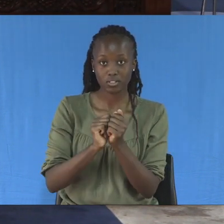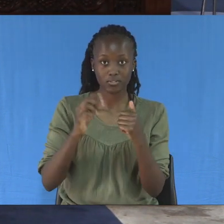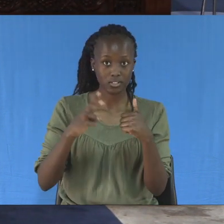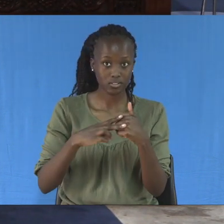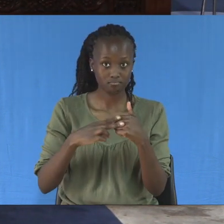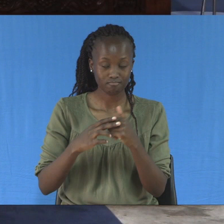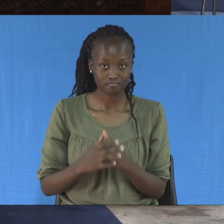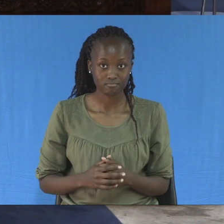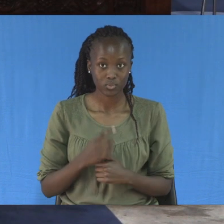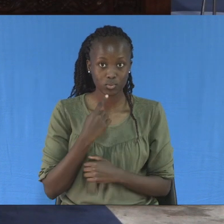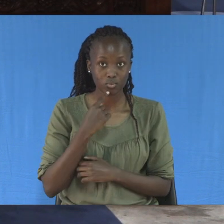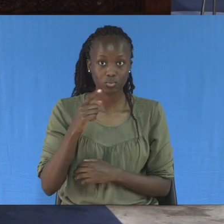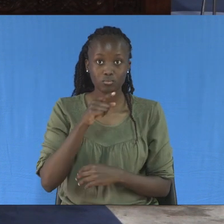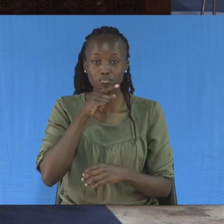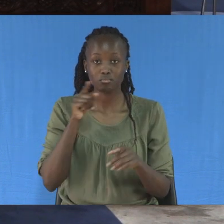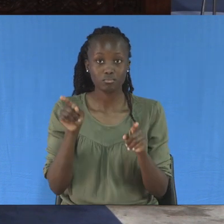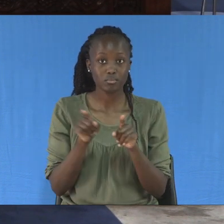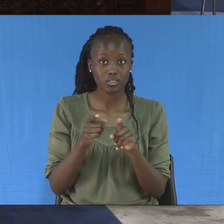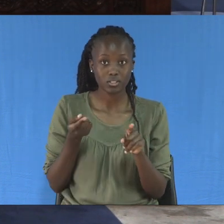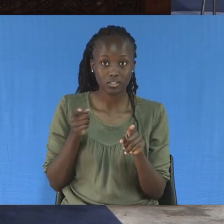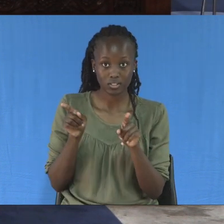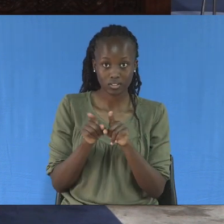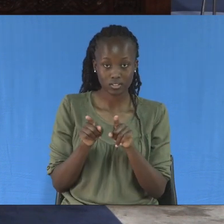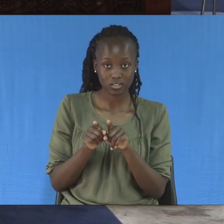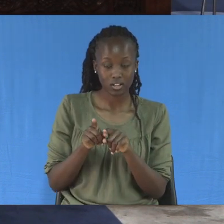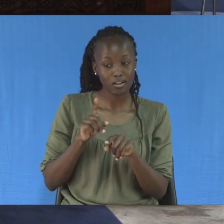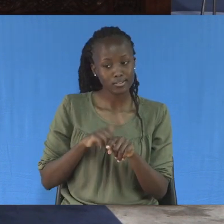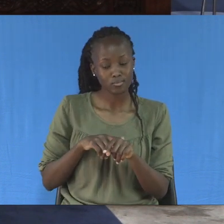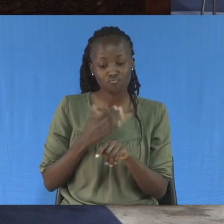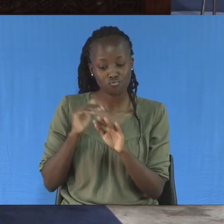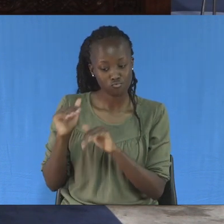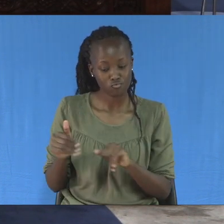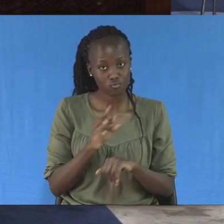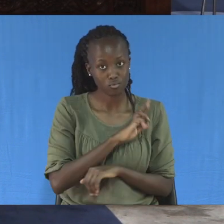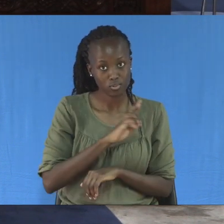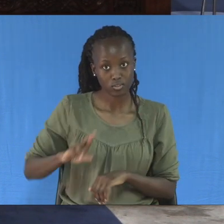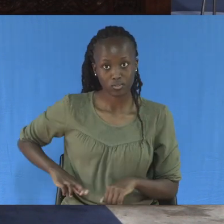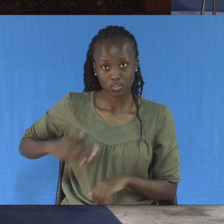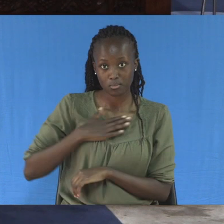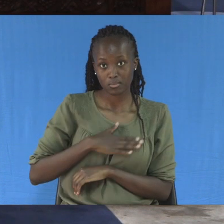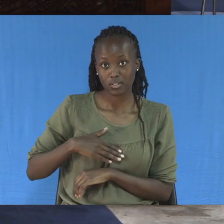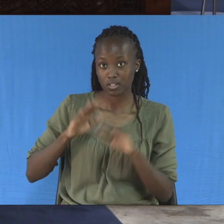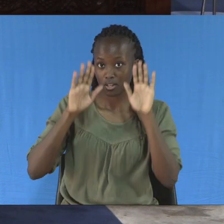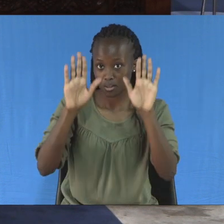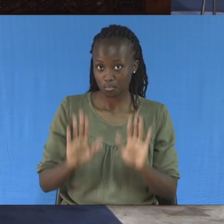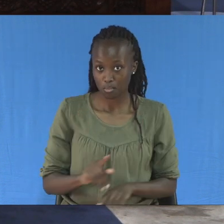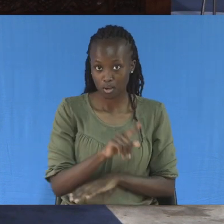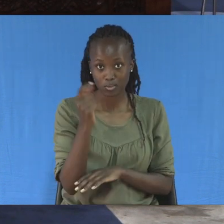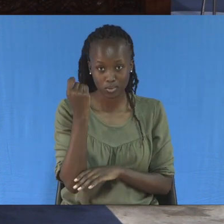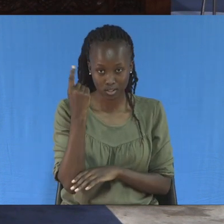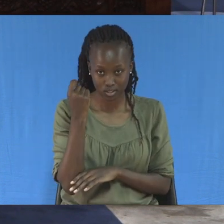and sisters, as we pay allegiance to the religion, let's understand which religion